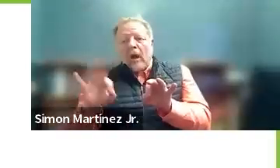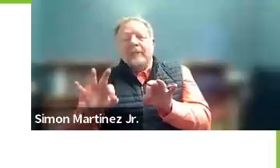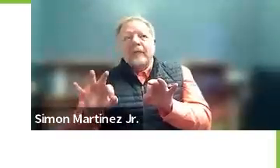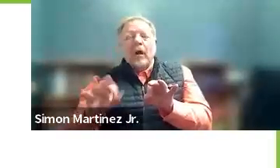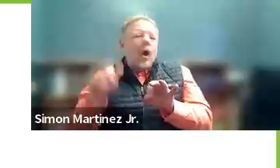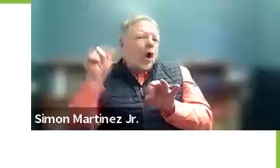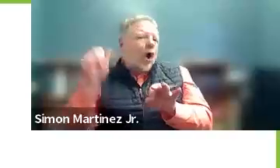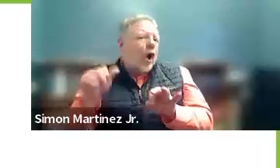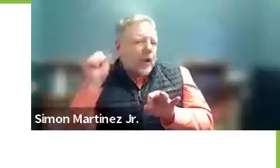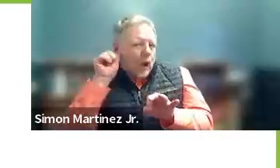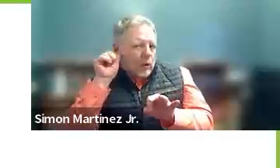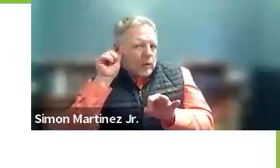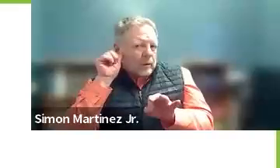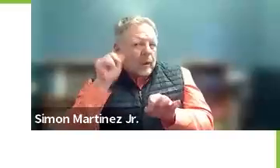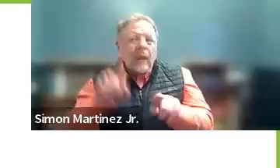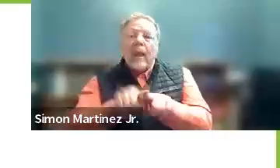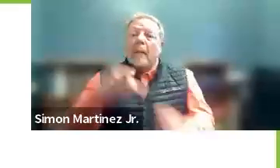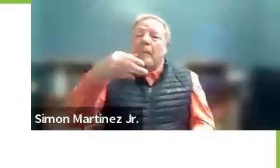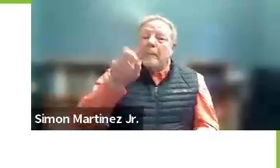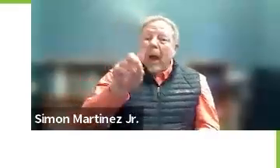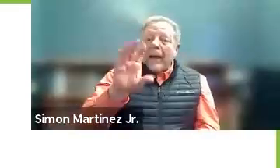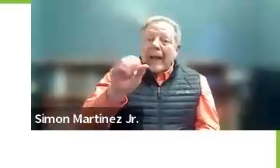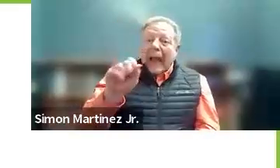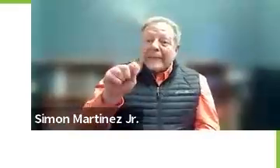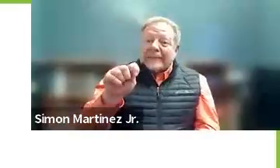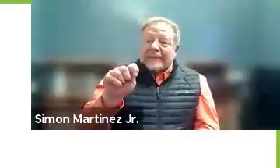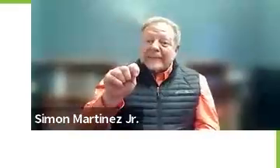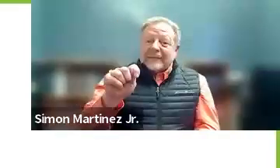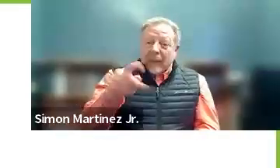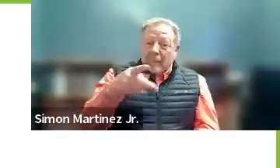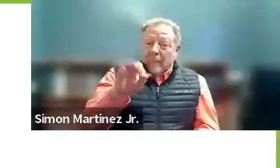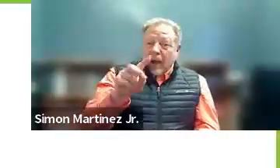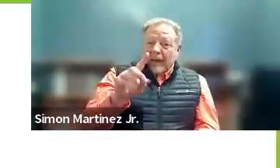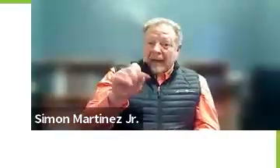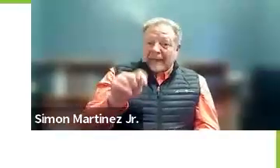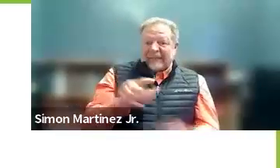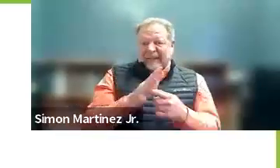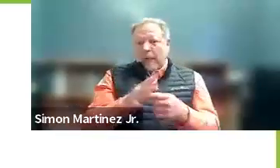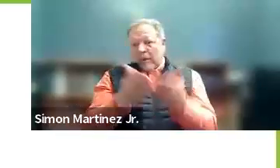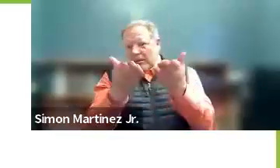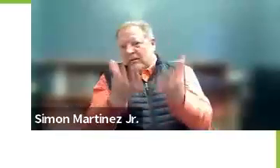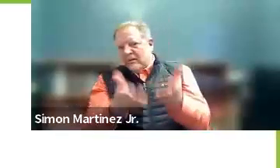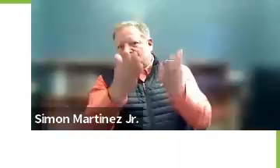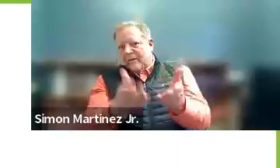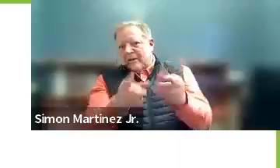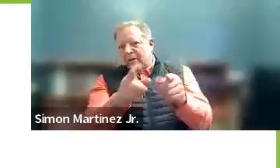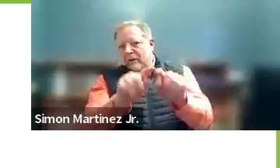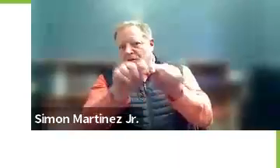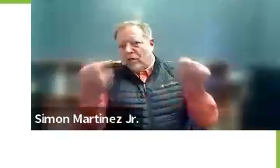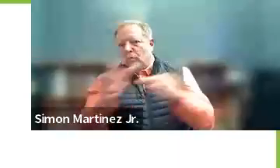usually audio. Like we think of like podcasts. There's actually a podcast example here where the transcript is